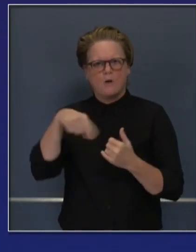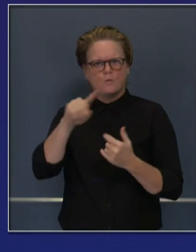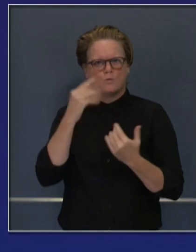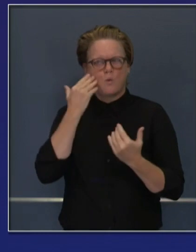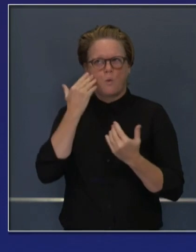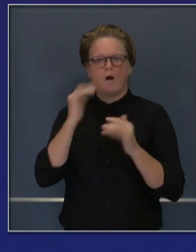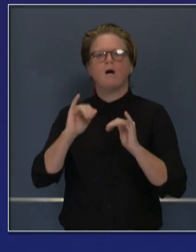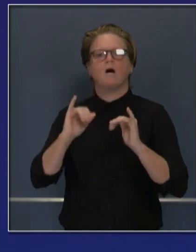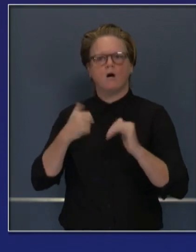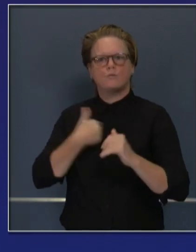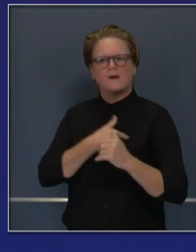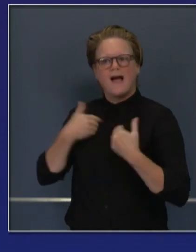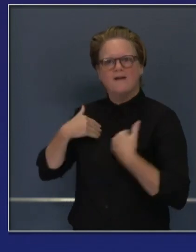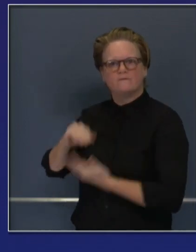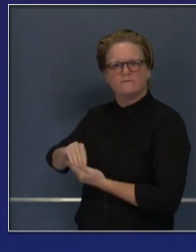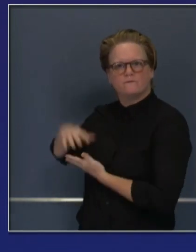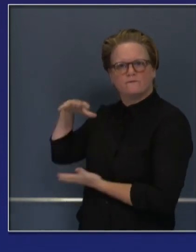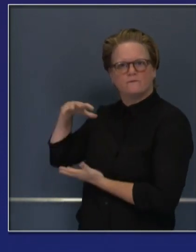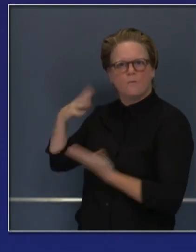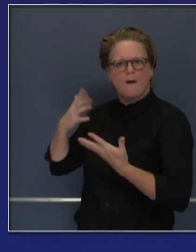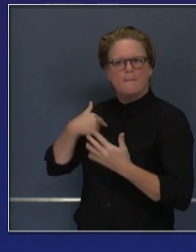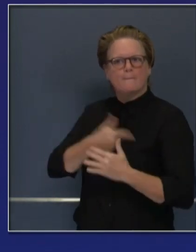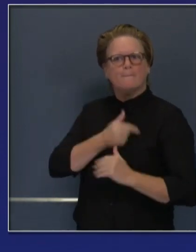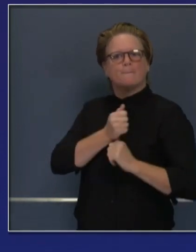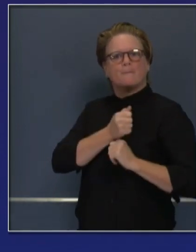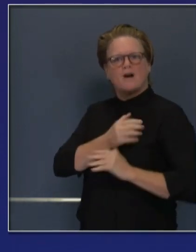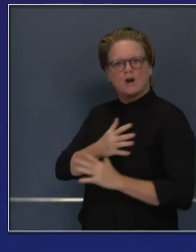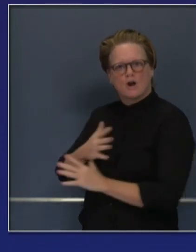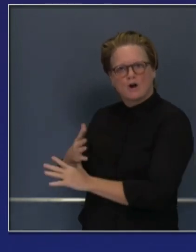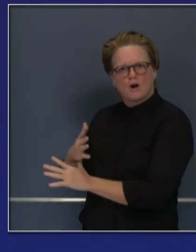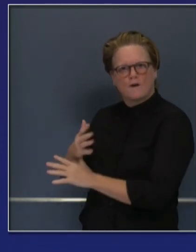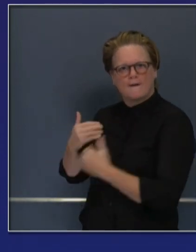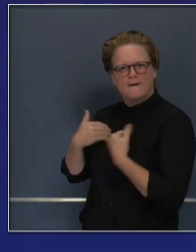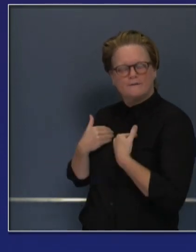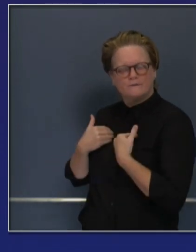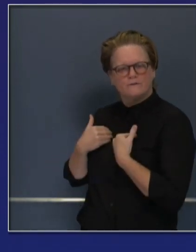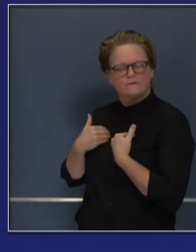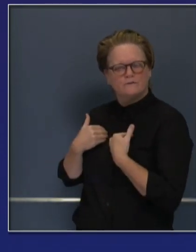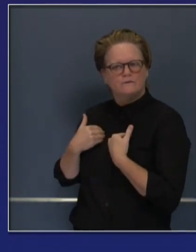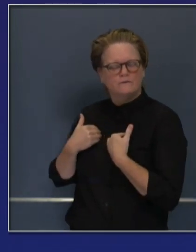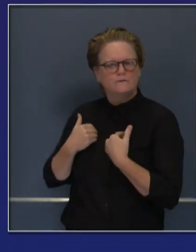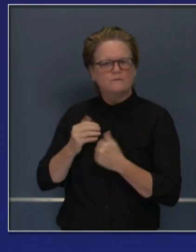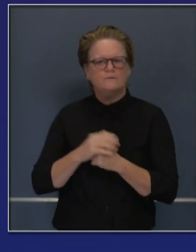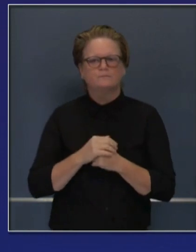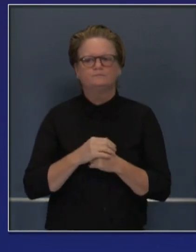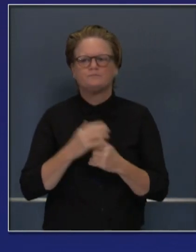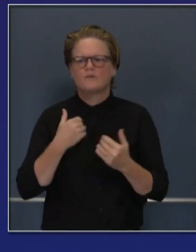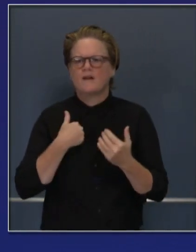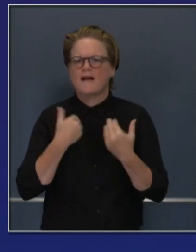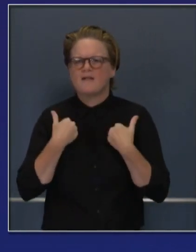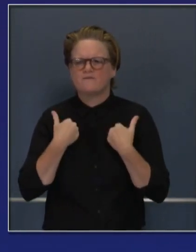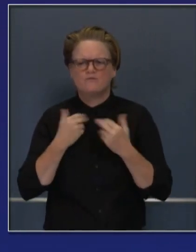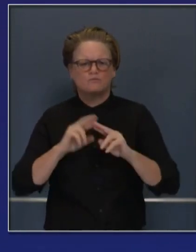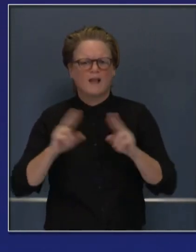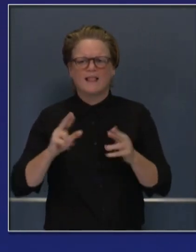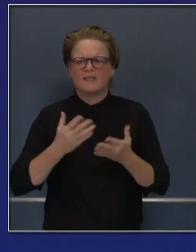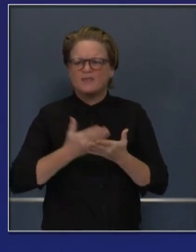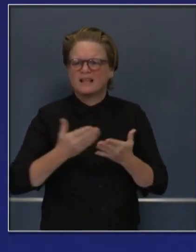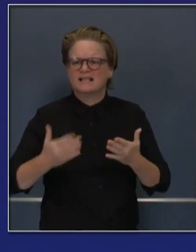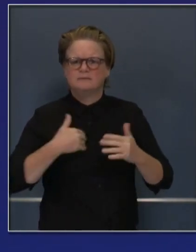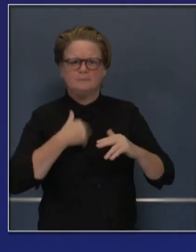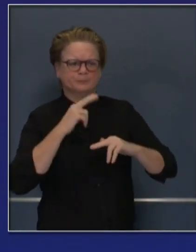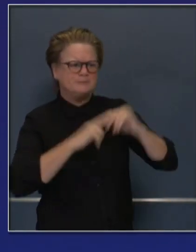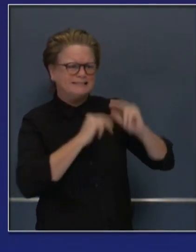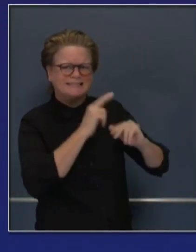get a sense of the effort, particularly on PPE, as relates to the needs